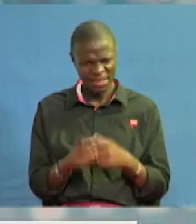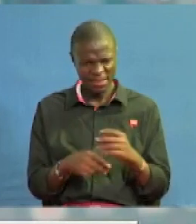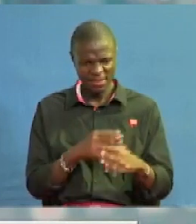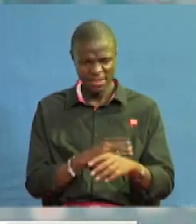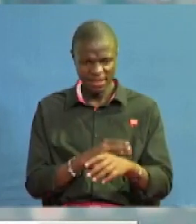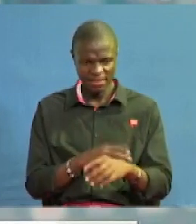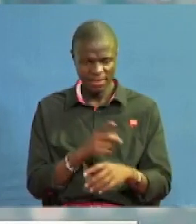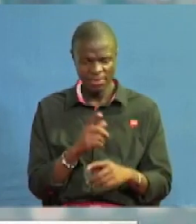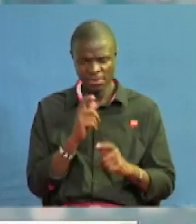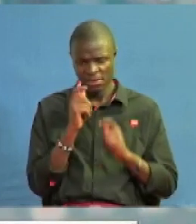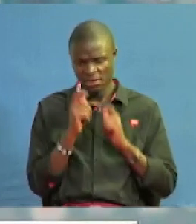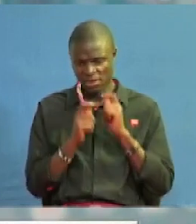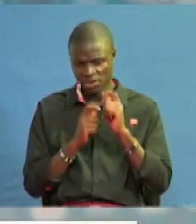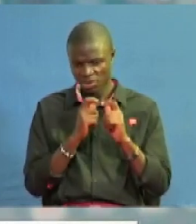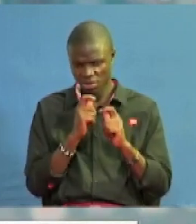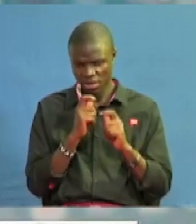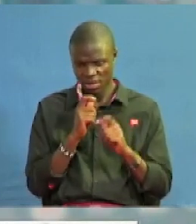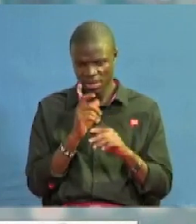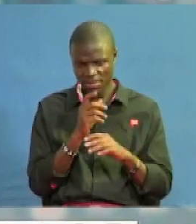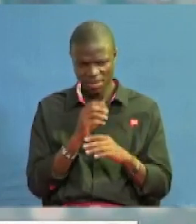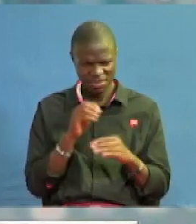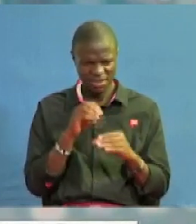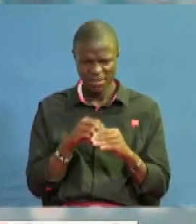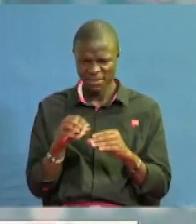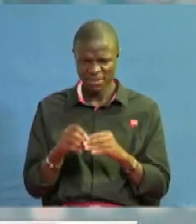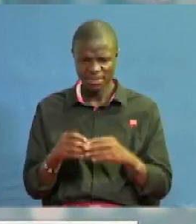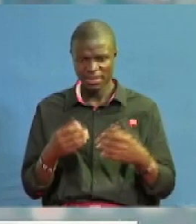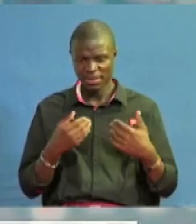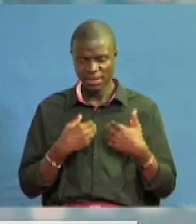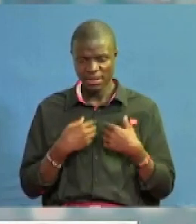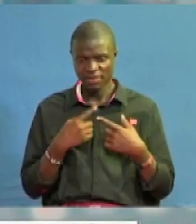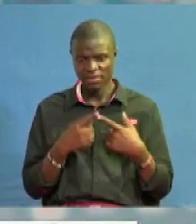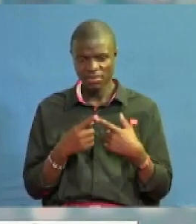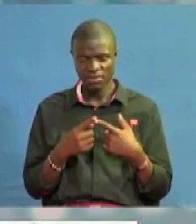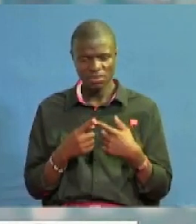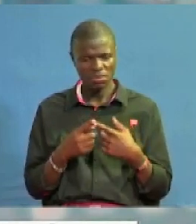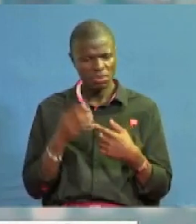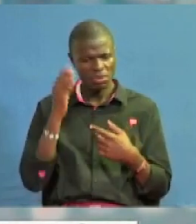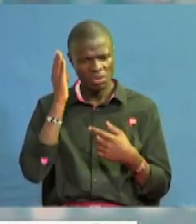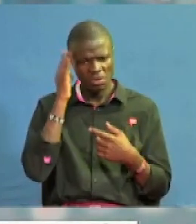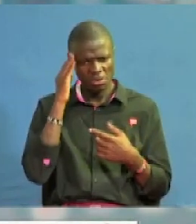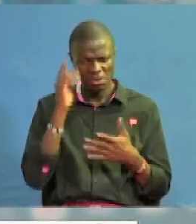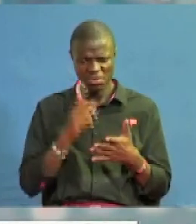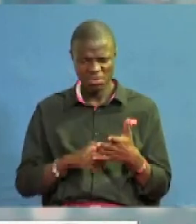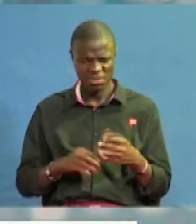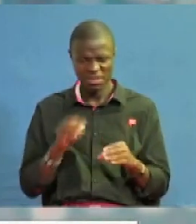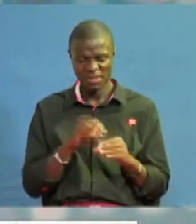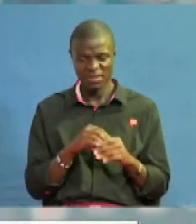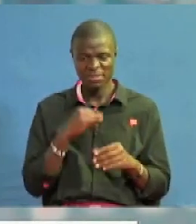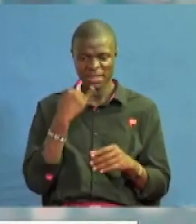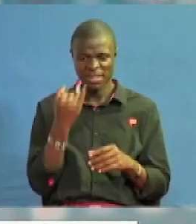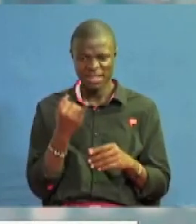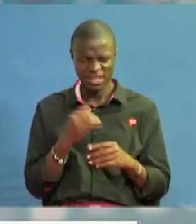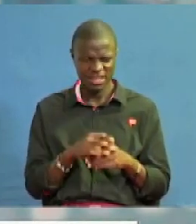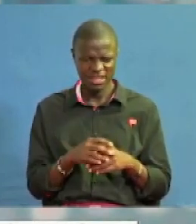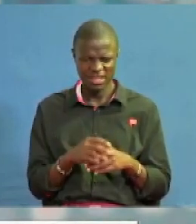you talk about investments, you have to know what an investment is, again, so that you know whether this